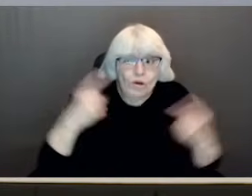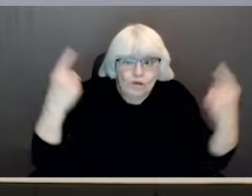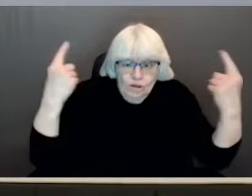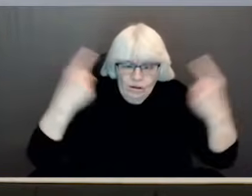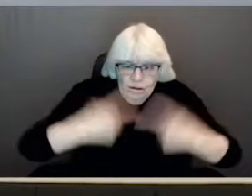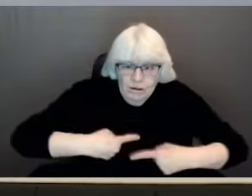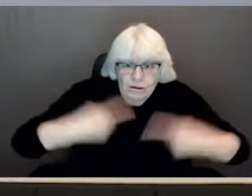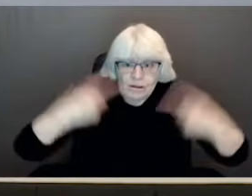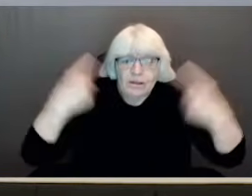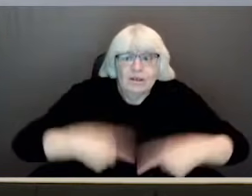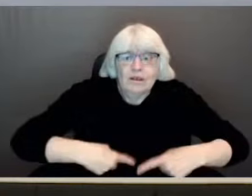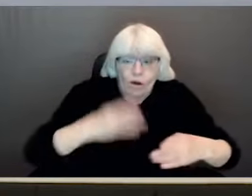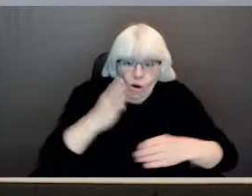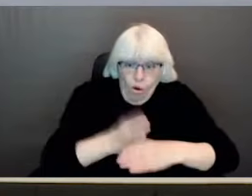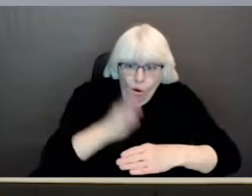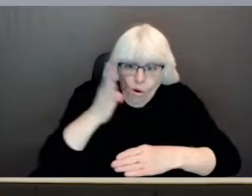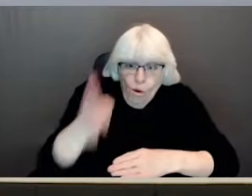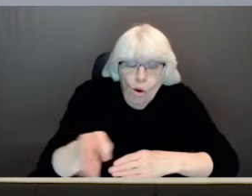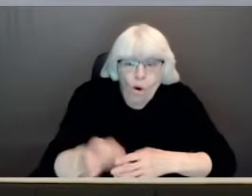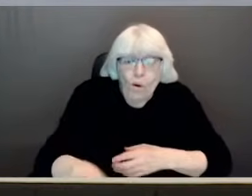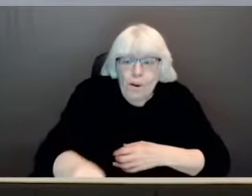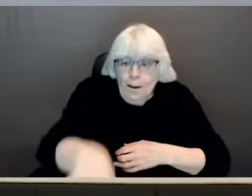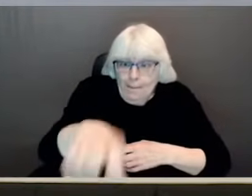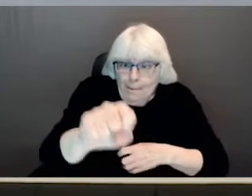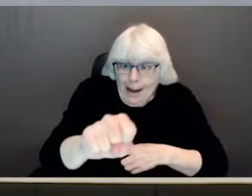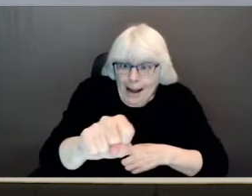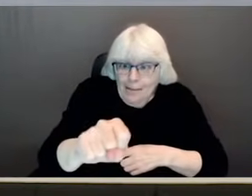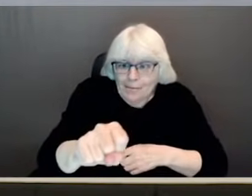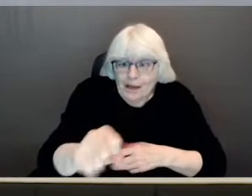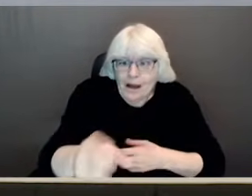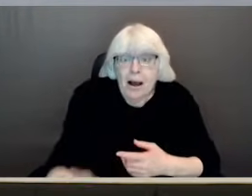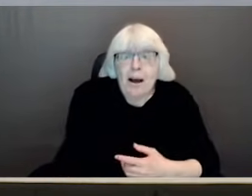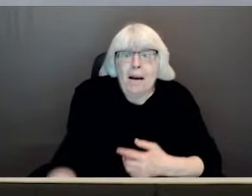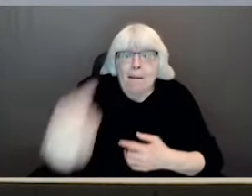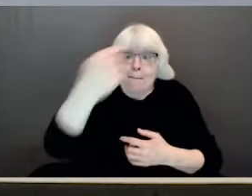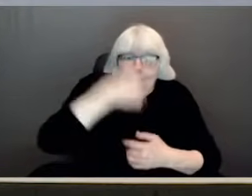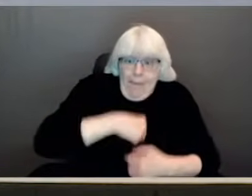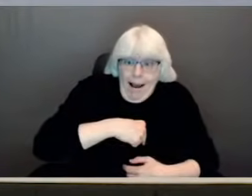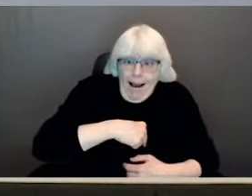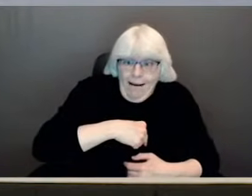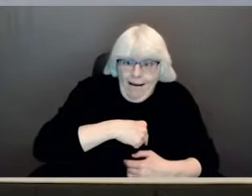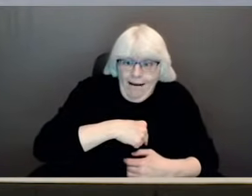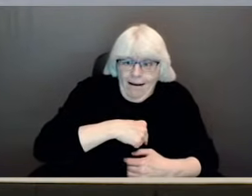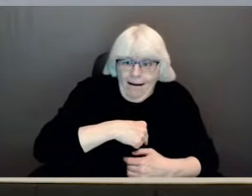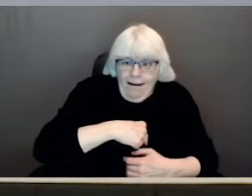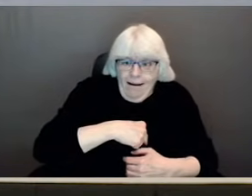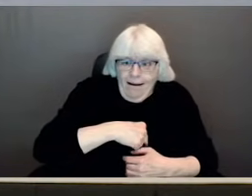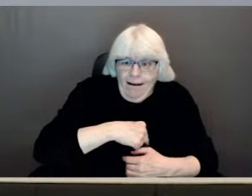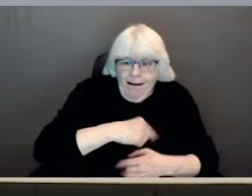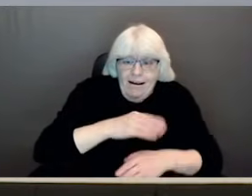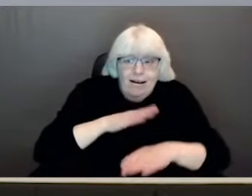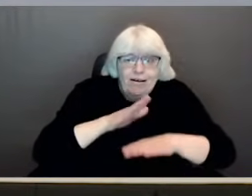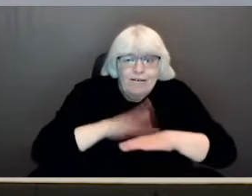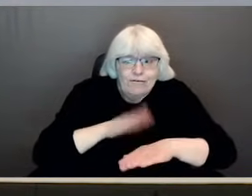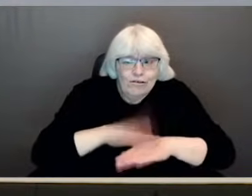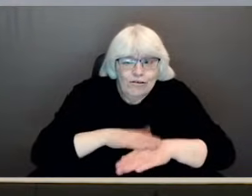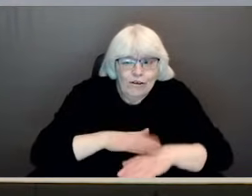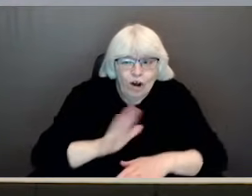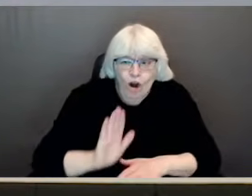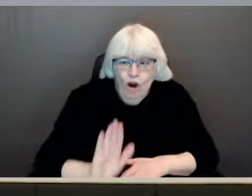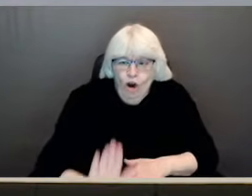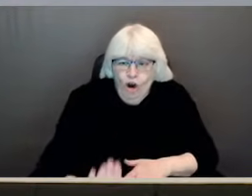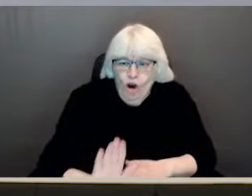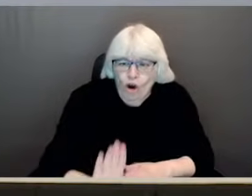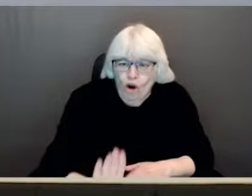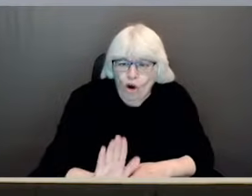PEI pass, which had an A, and the person was told that they needed a B. Do we need